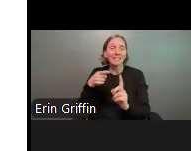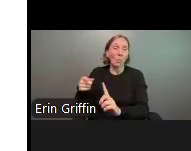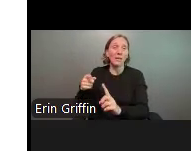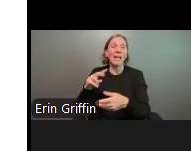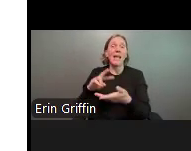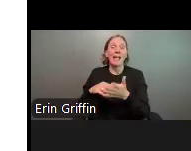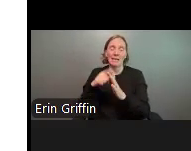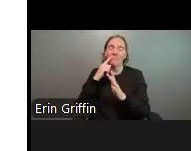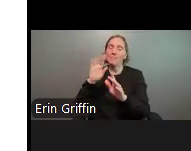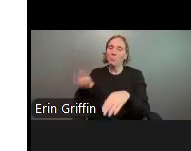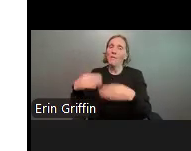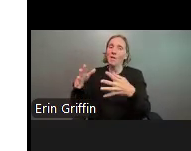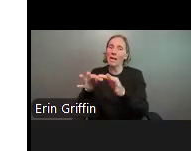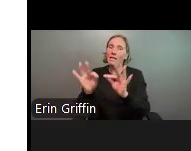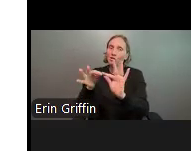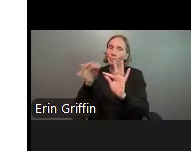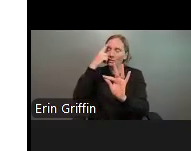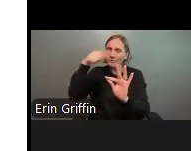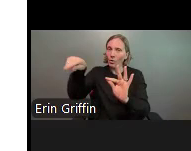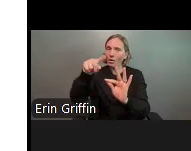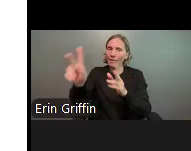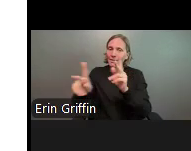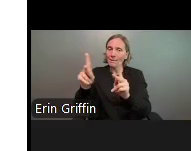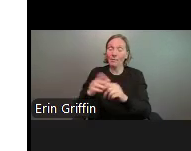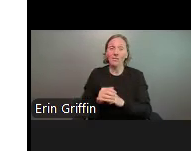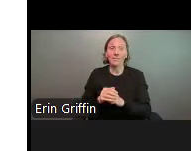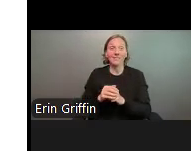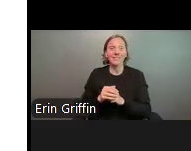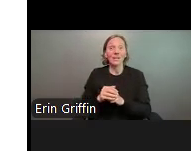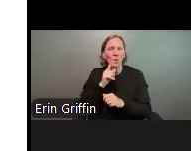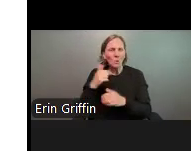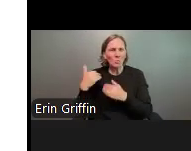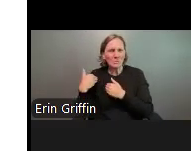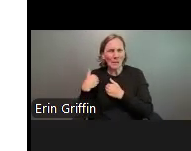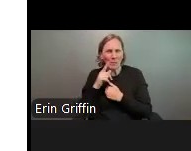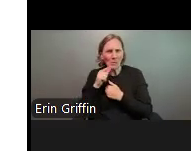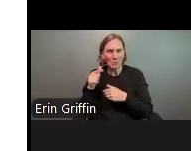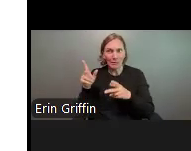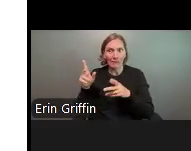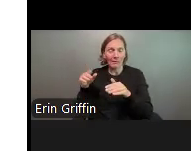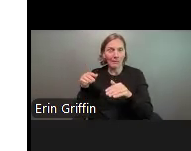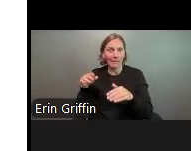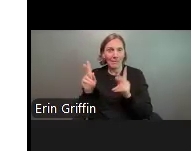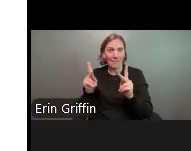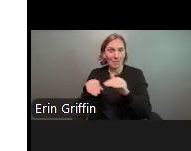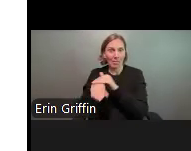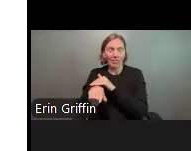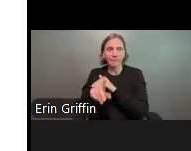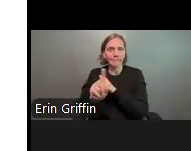for this population. And again, no cost to the enrollee, just like it is for our Apple Health program